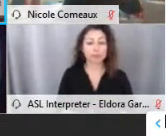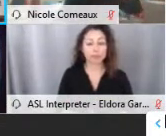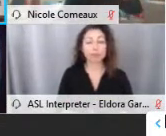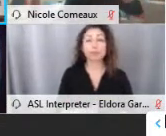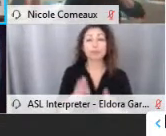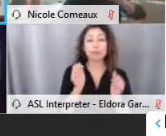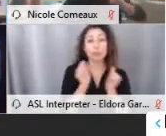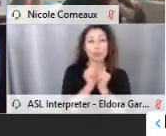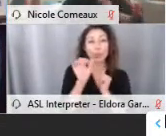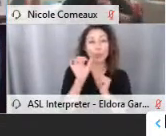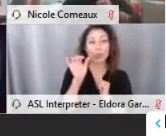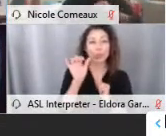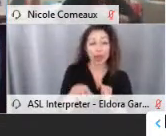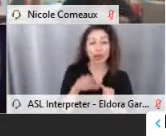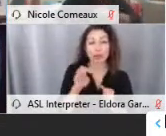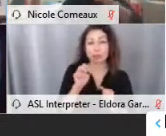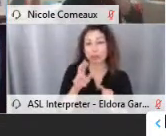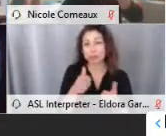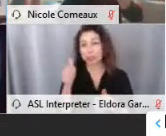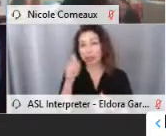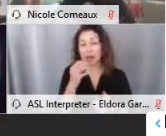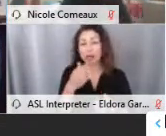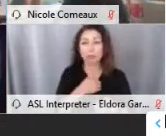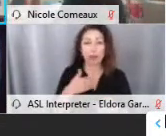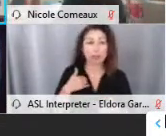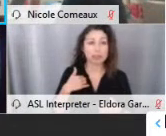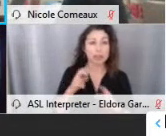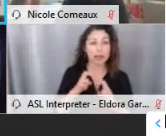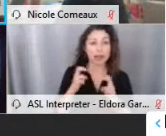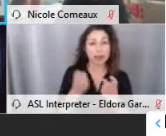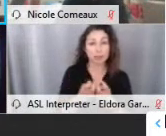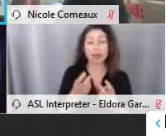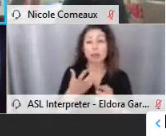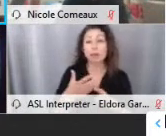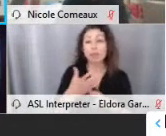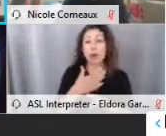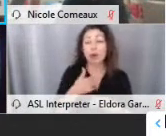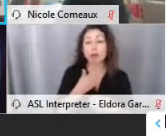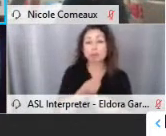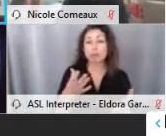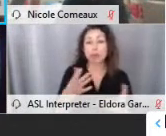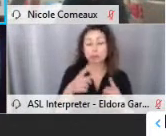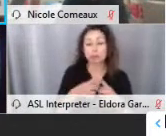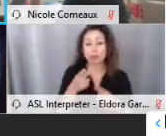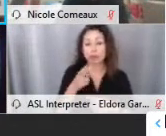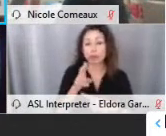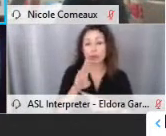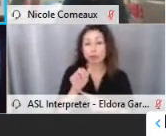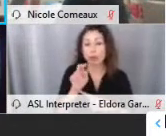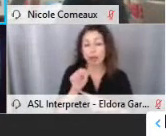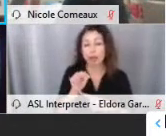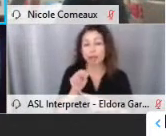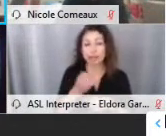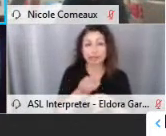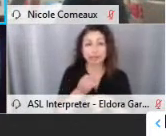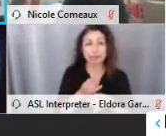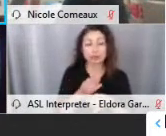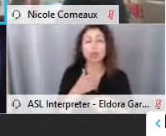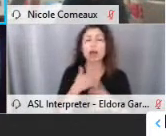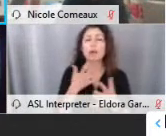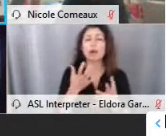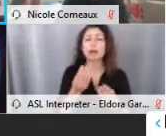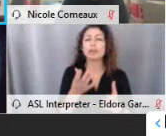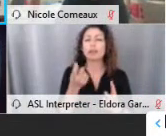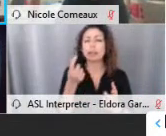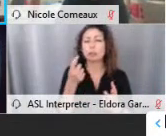And so with that, Mr. Chair and members of the committee, before I turn it over to the Urban Institute, I do want to give you a